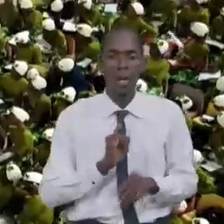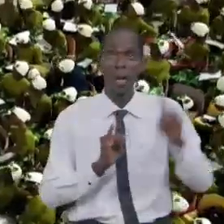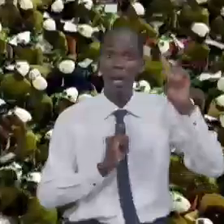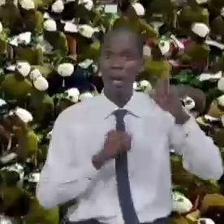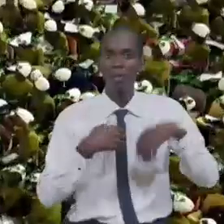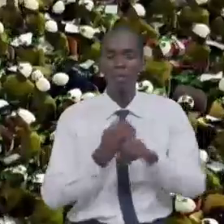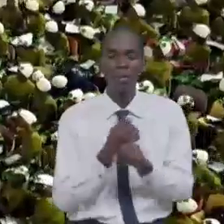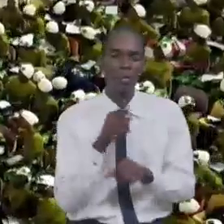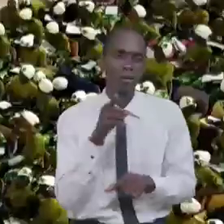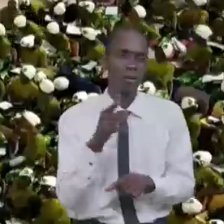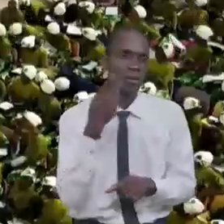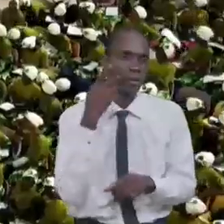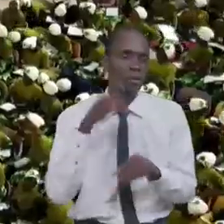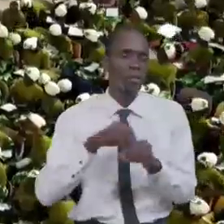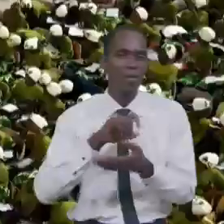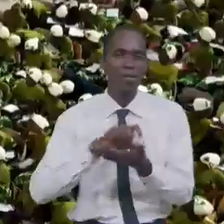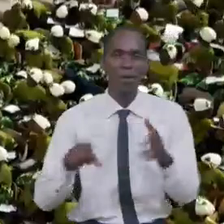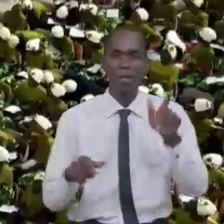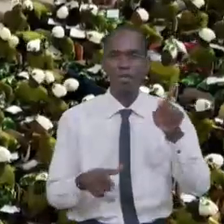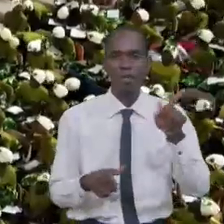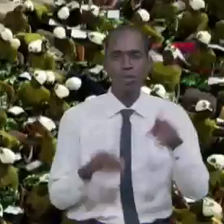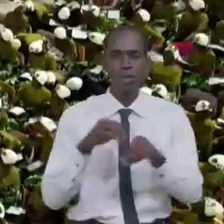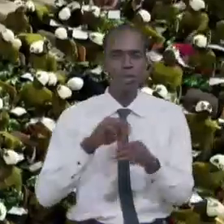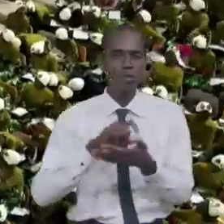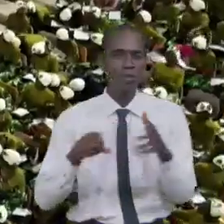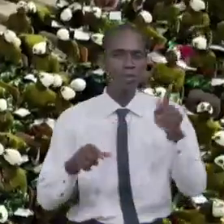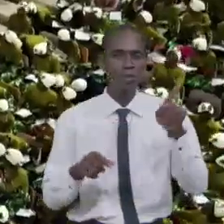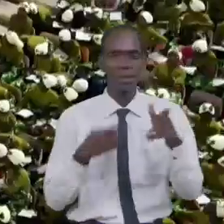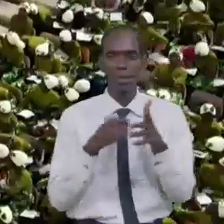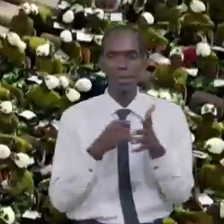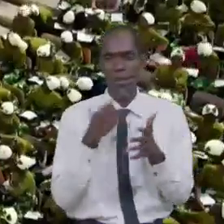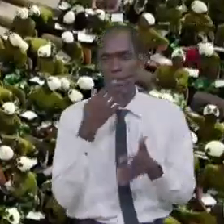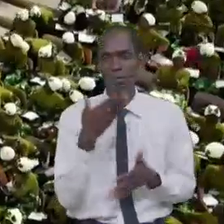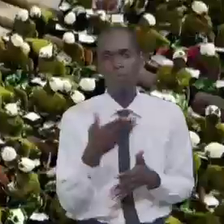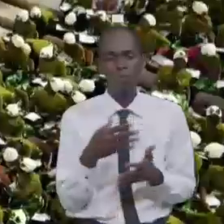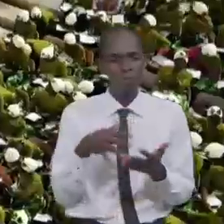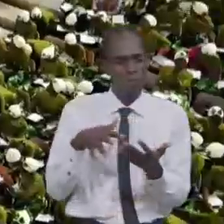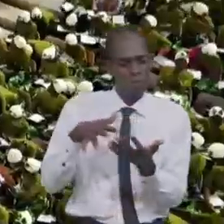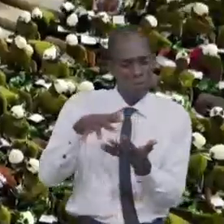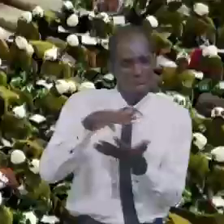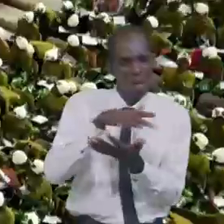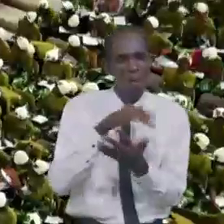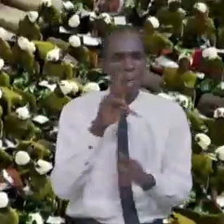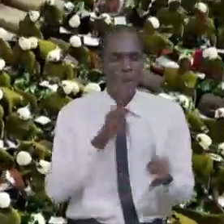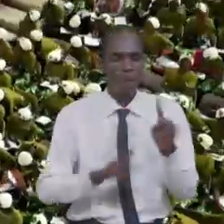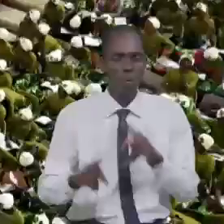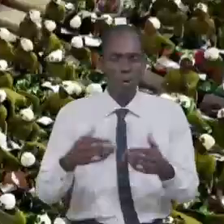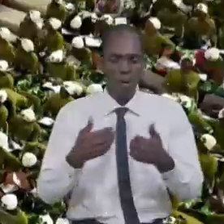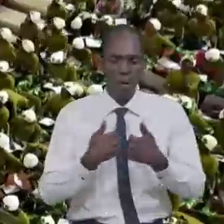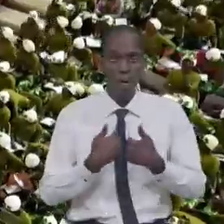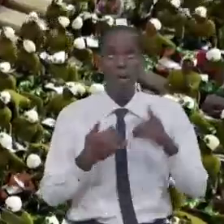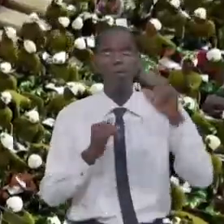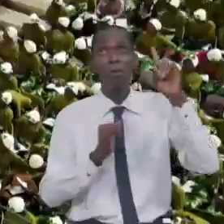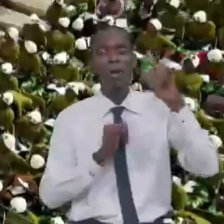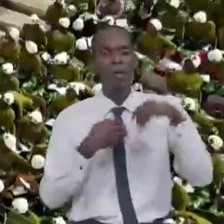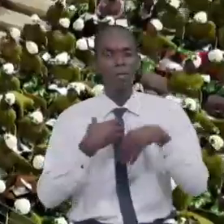verse 21. In verse 21, he said, these people have I formed for